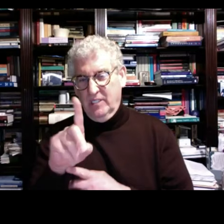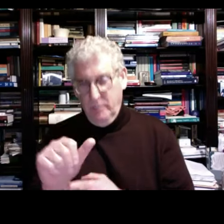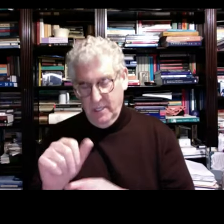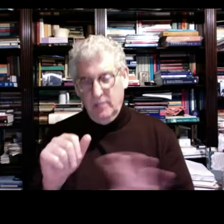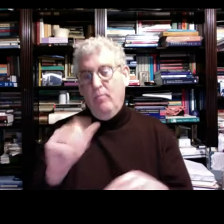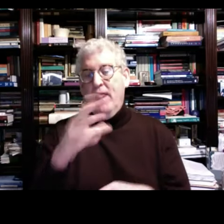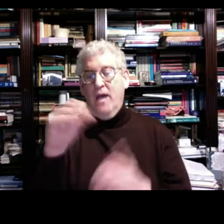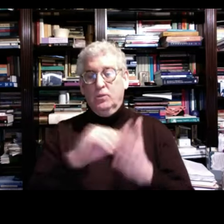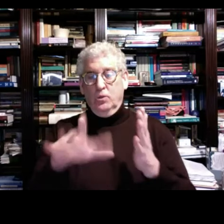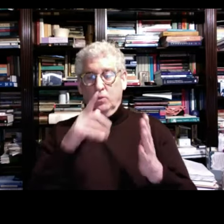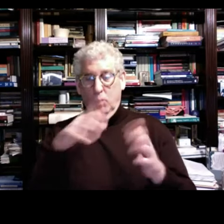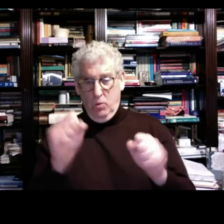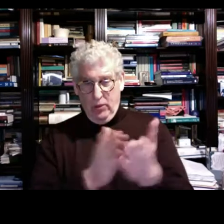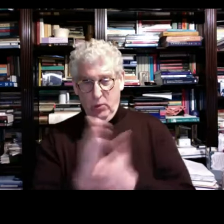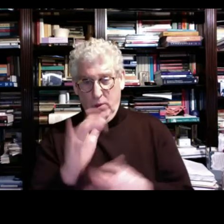disability.